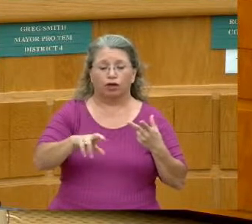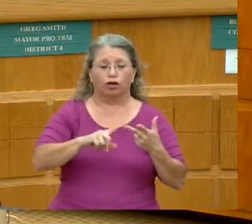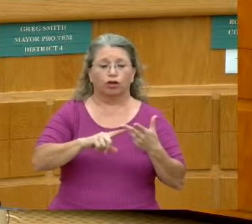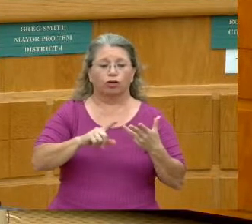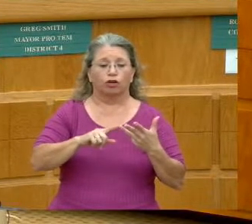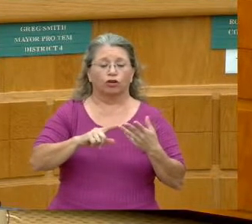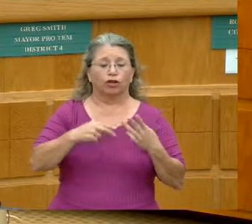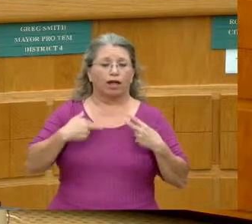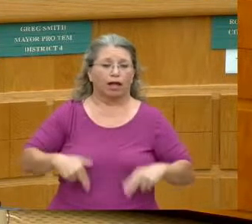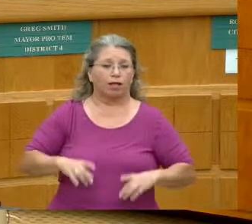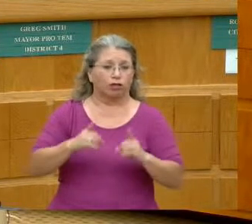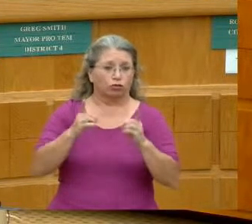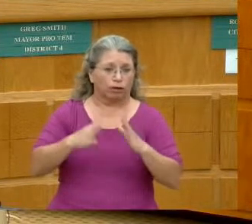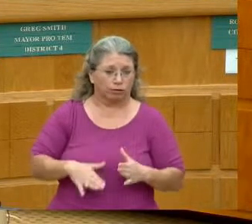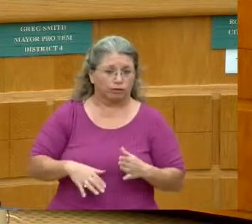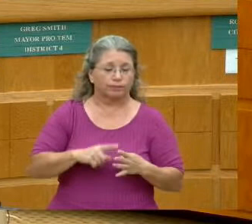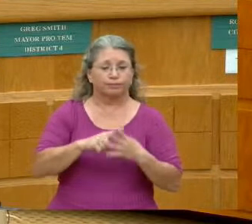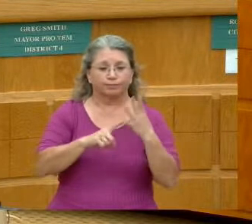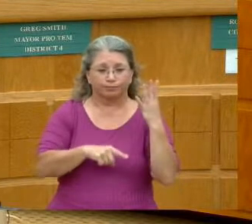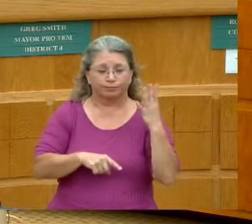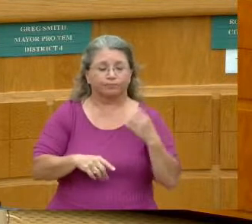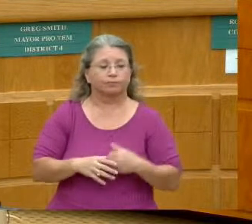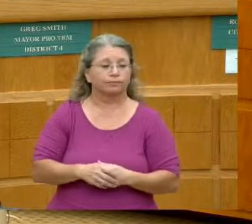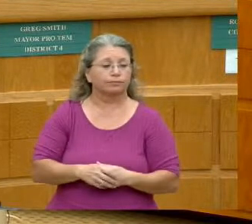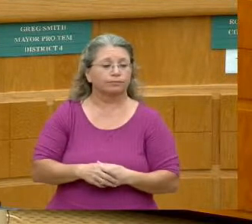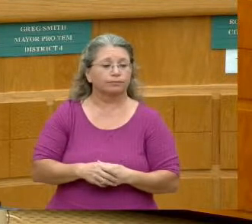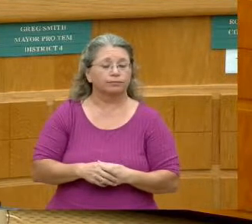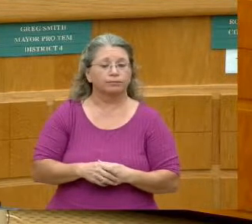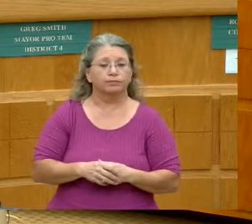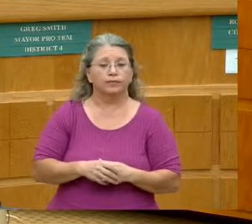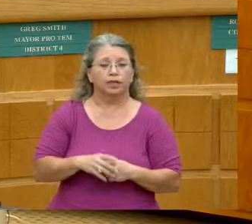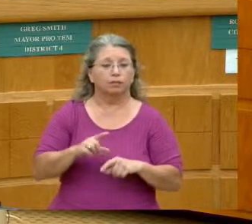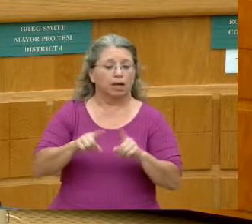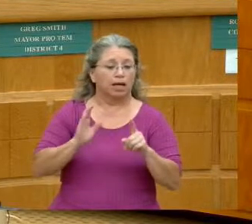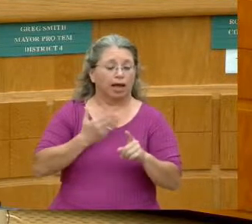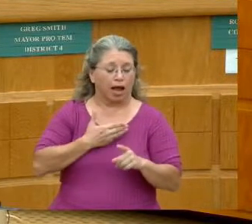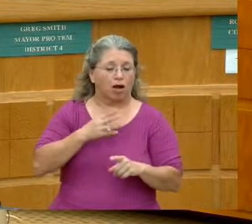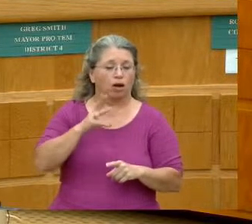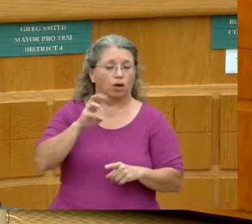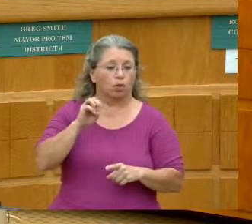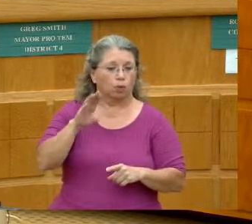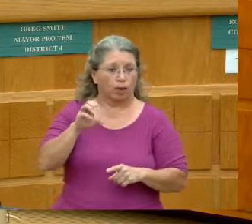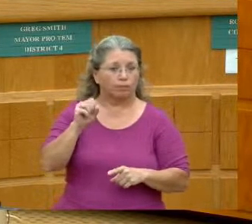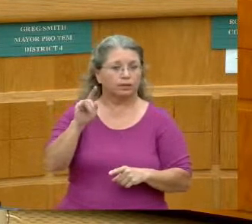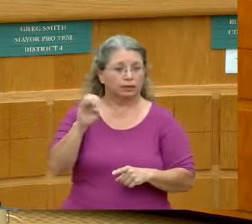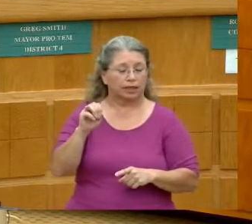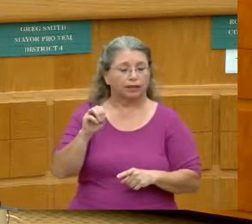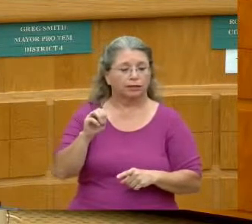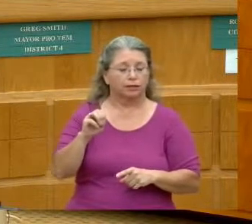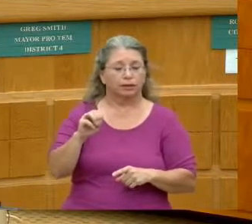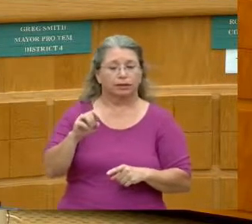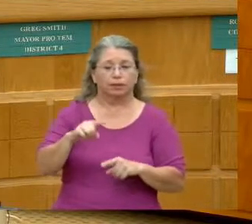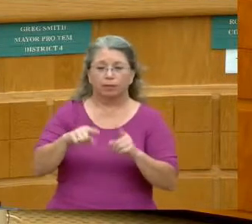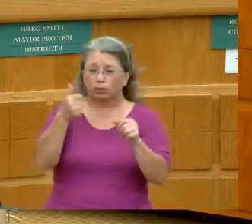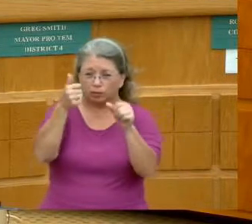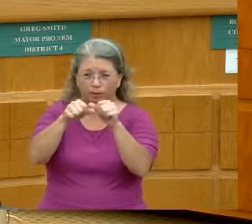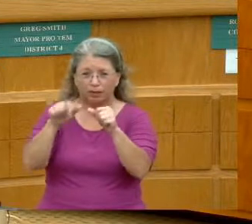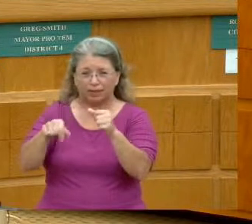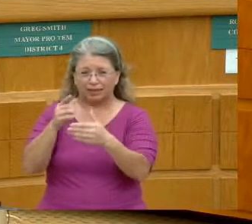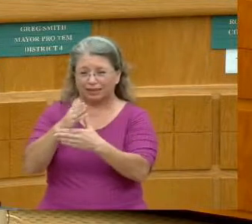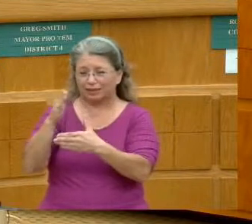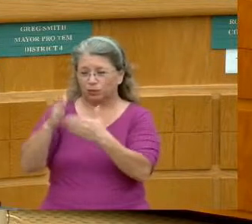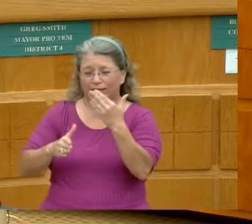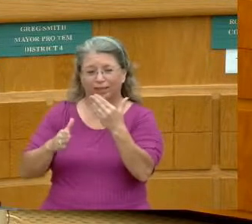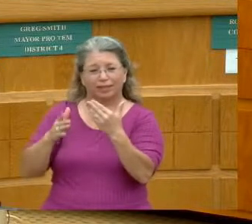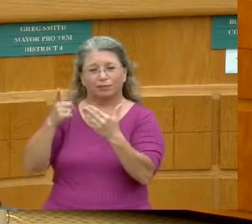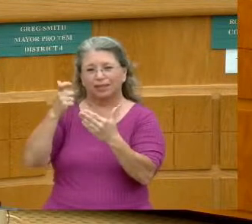and Annette Rodriguez, our Public Health Director. In the meantime, our website's being updated, although this weekend, because it's tougher to